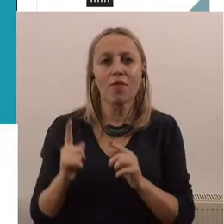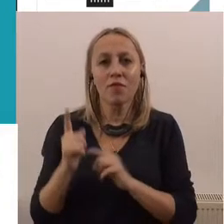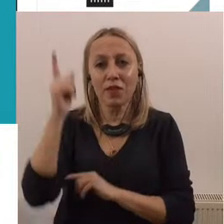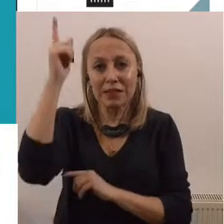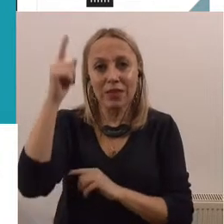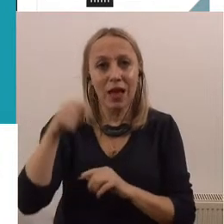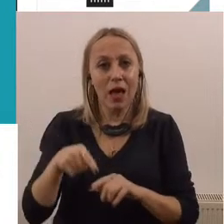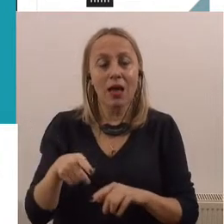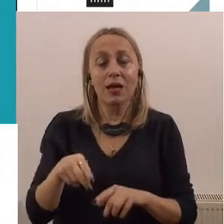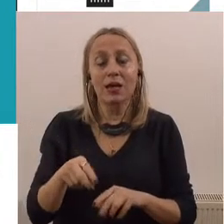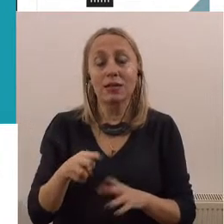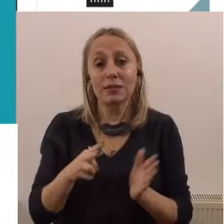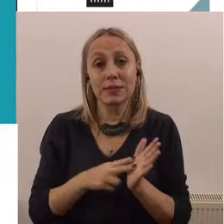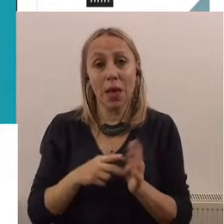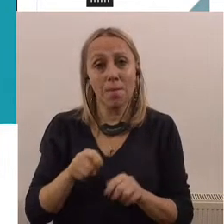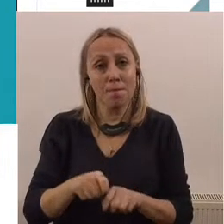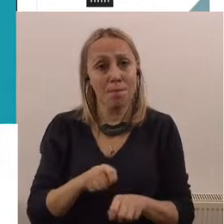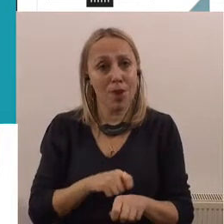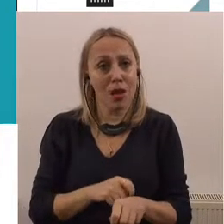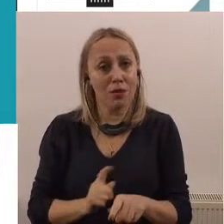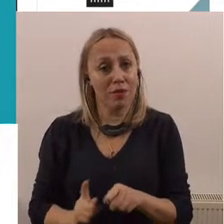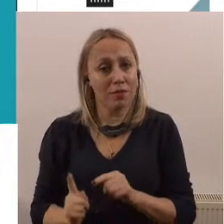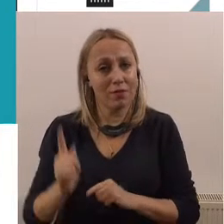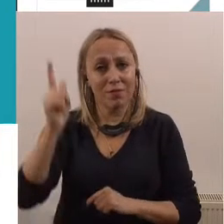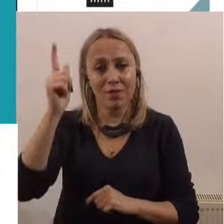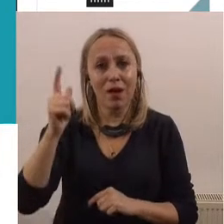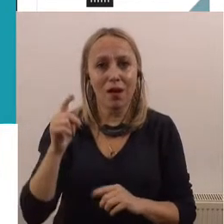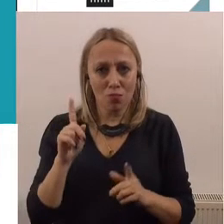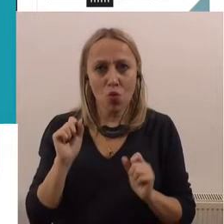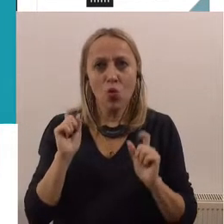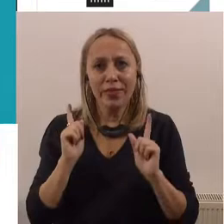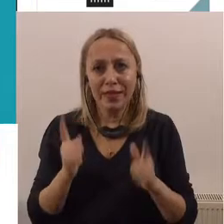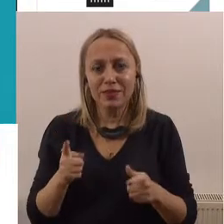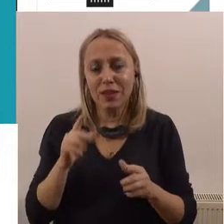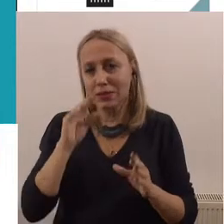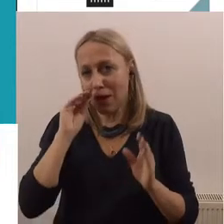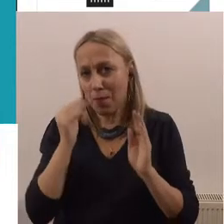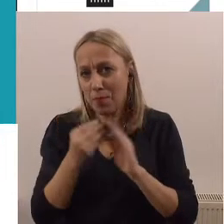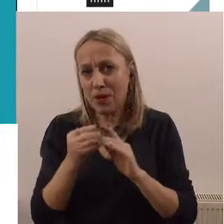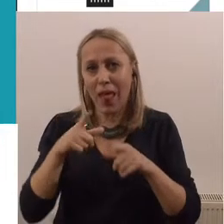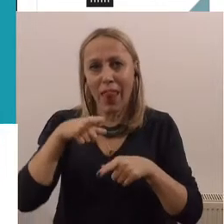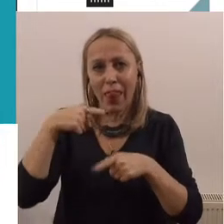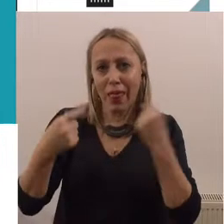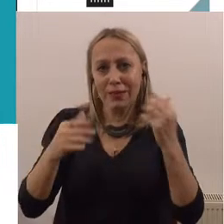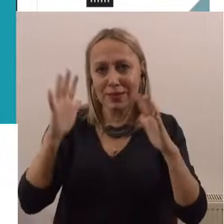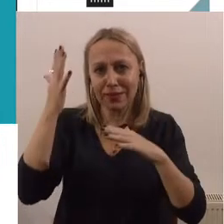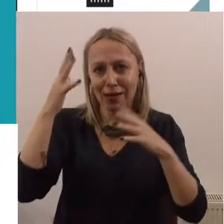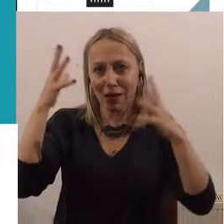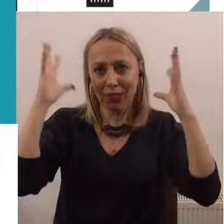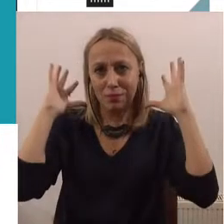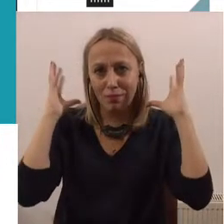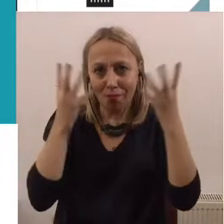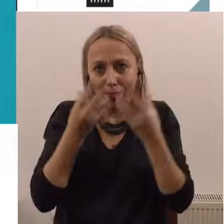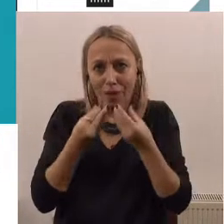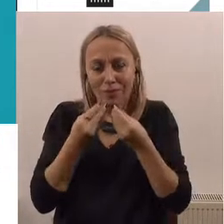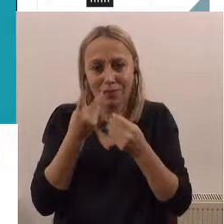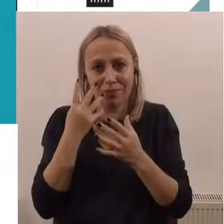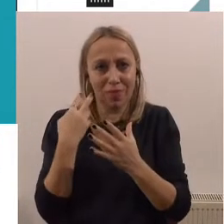but was totally hidden in the trees, and was built